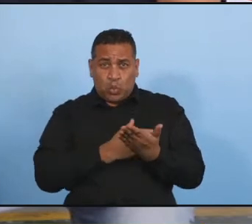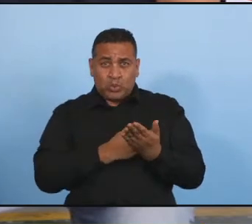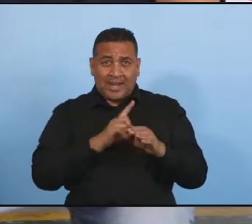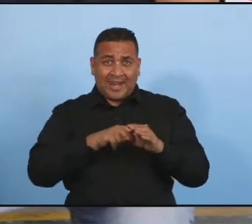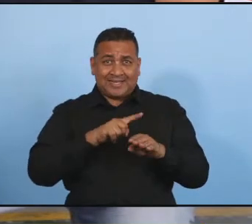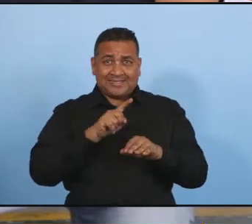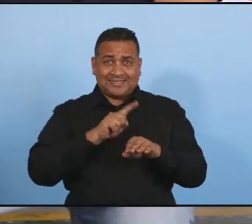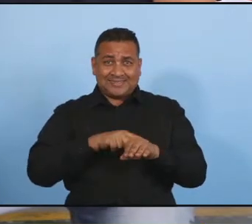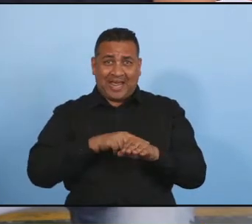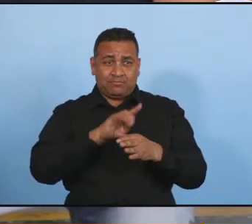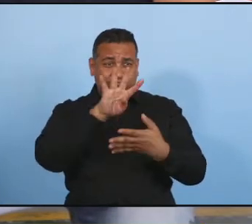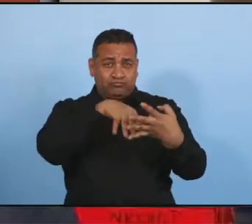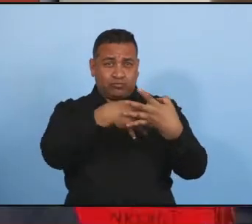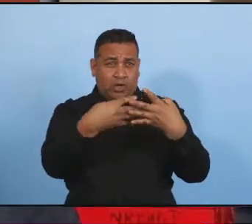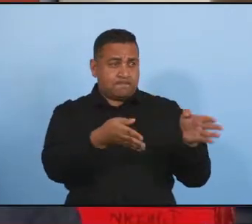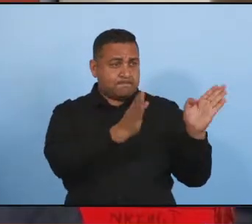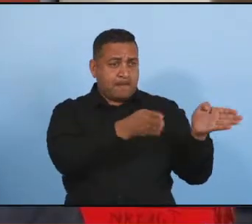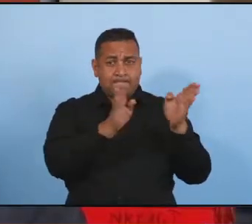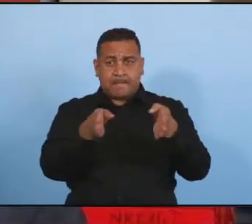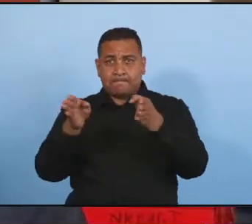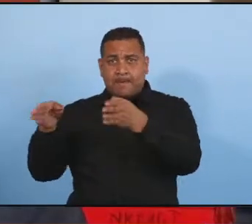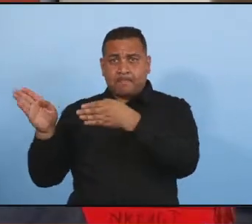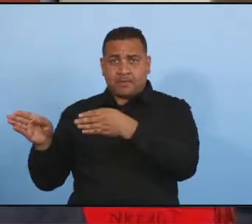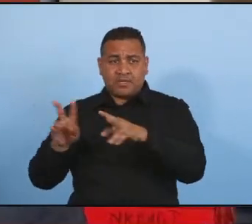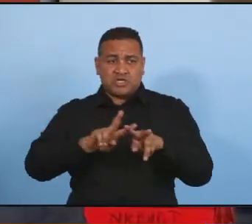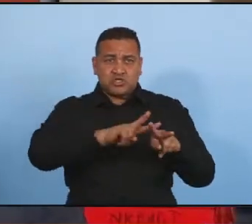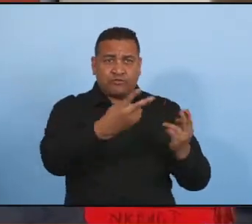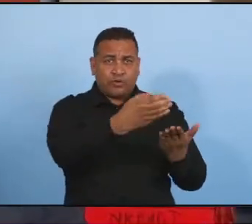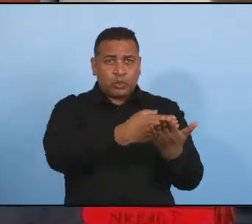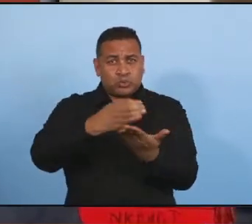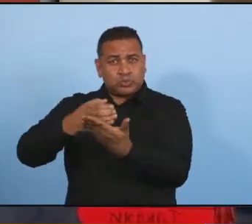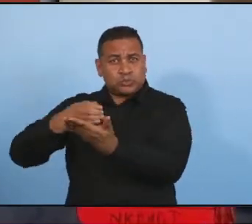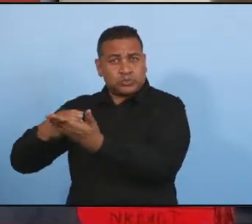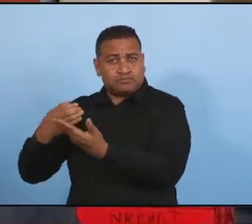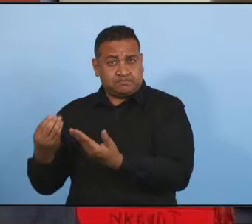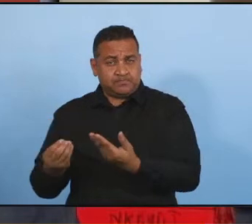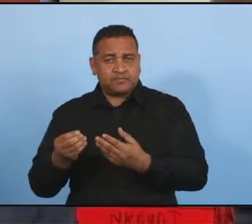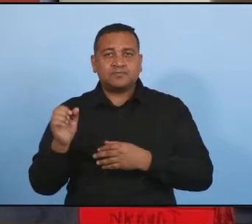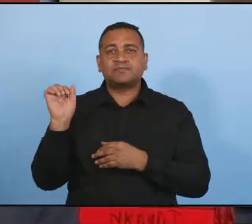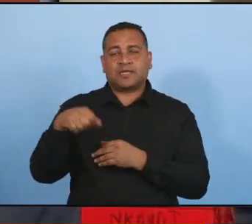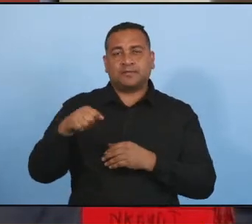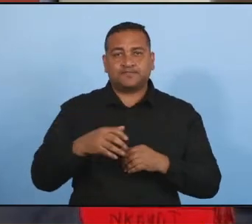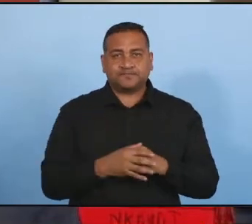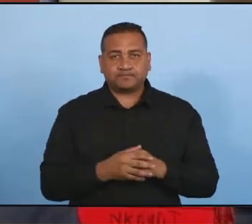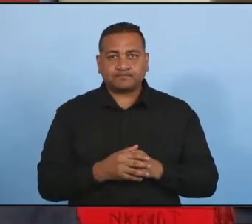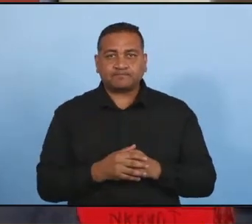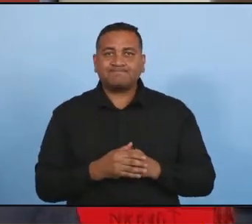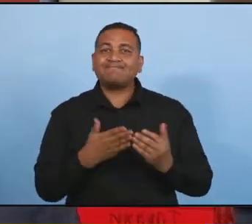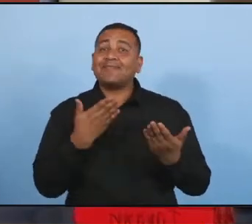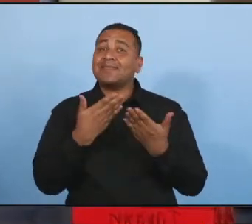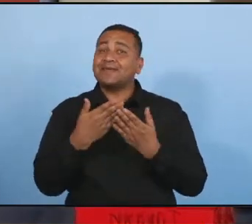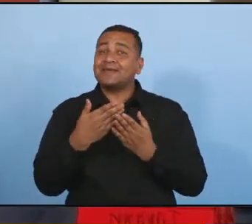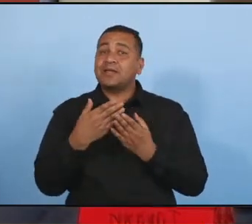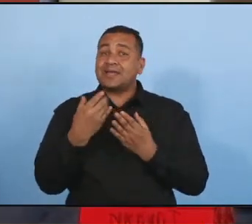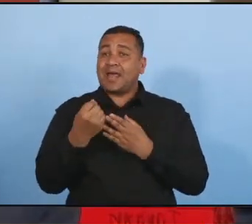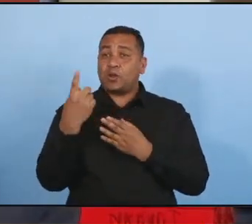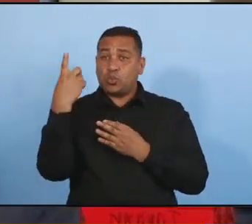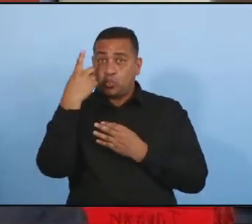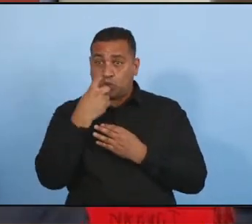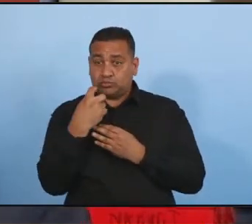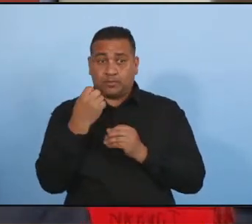So you know, a prospective student can do anything from a 1-day course to a 10-week to a 3-year